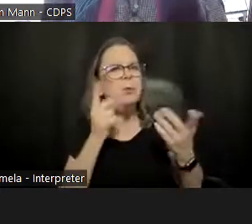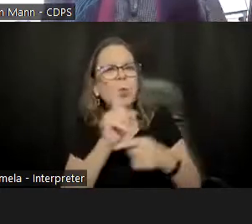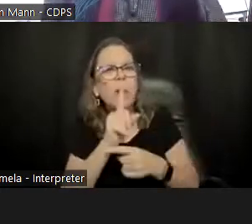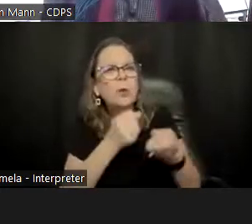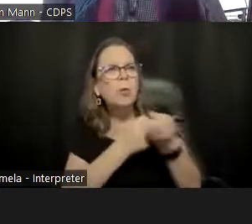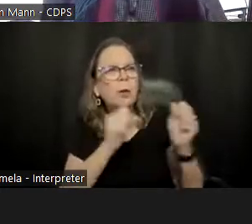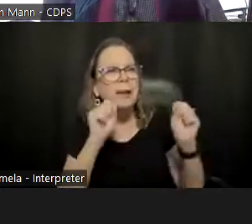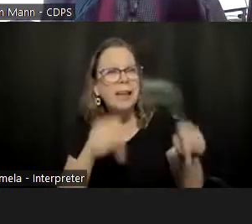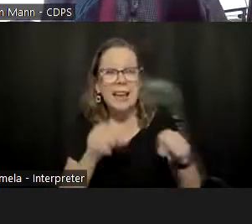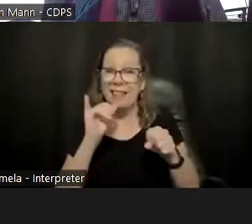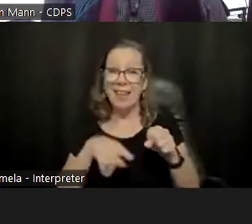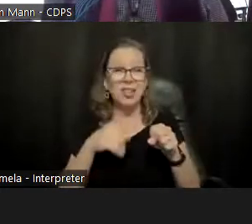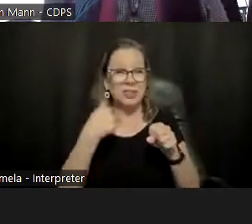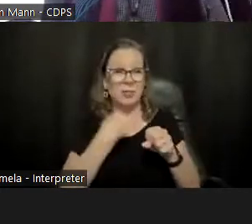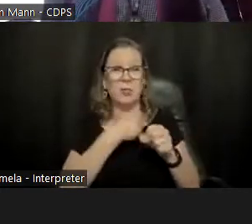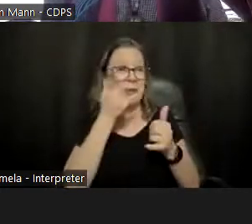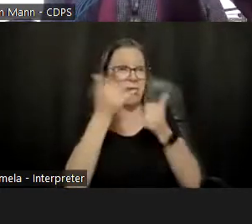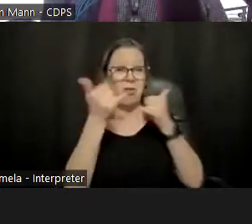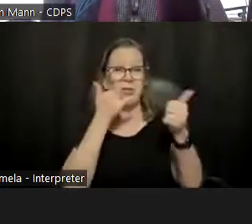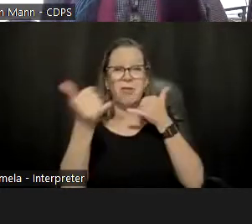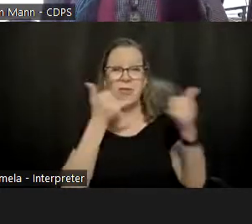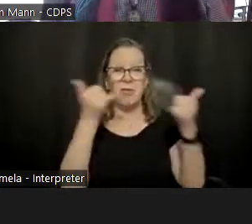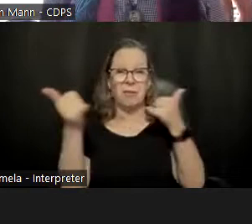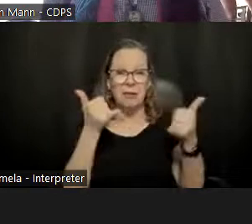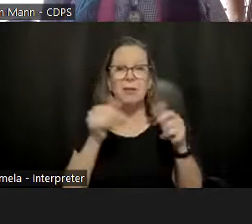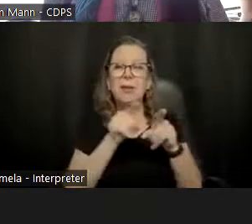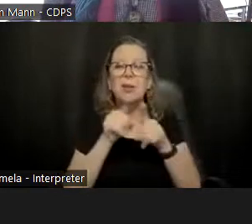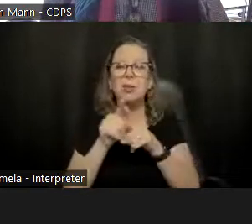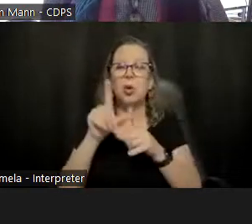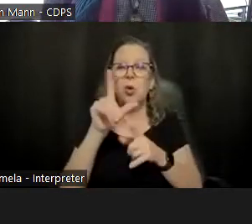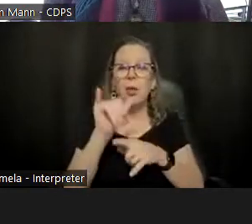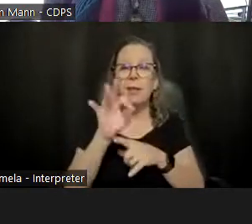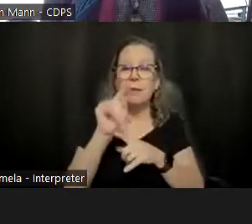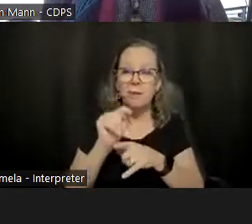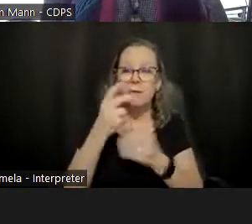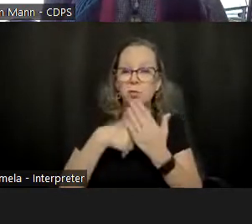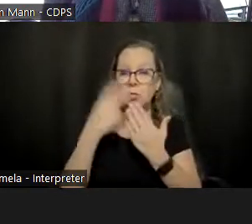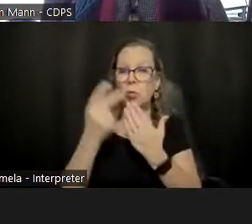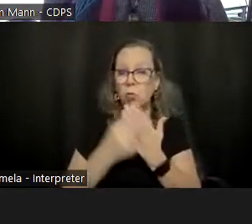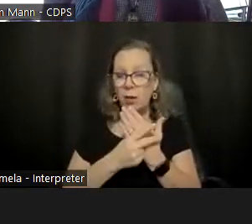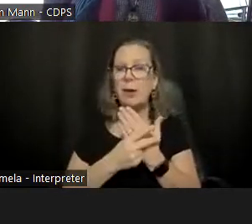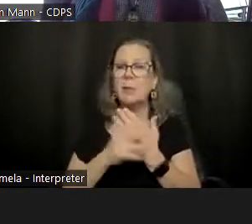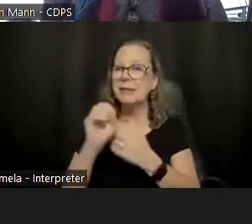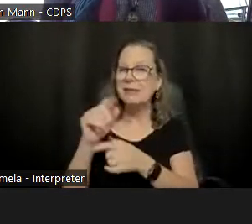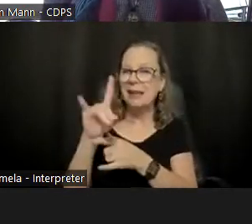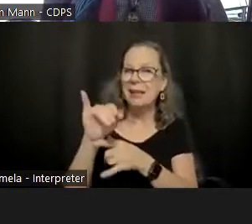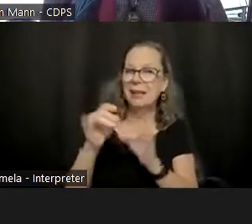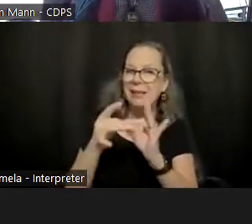just outbound calls. We also have our LIFT program, as Sadie mentioned, and also we